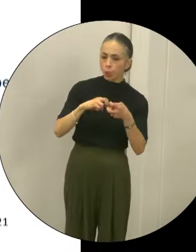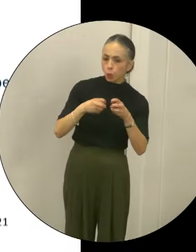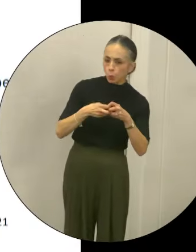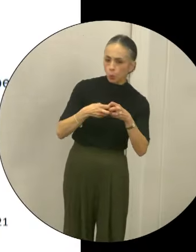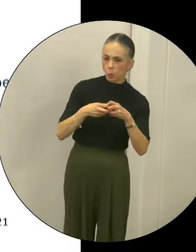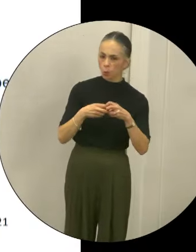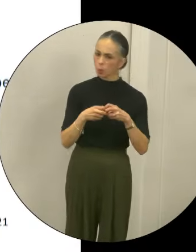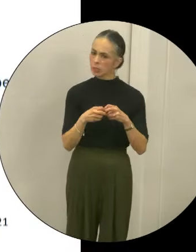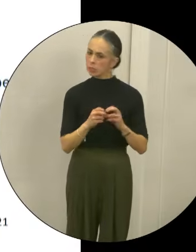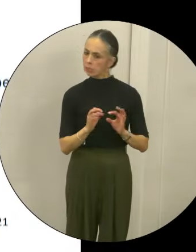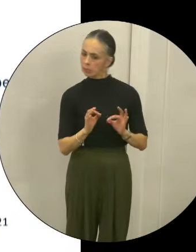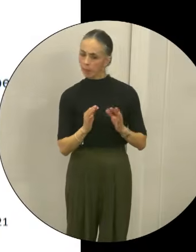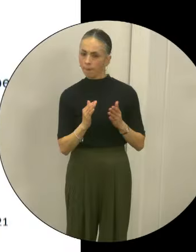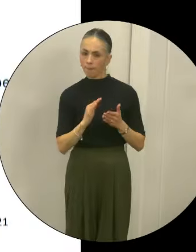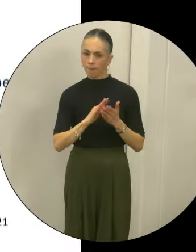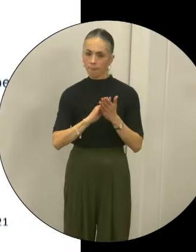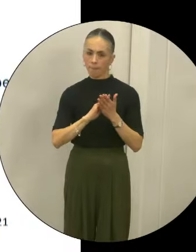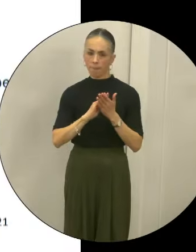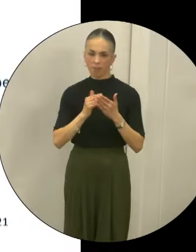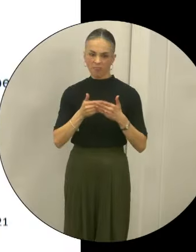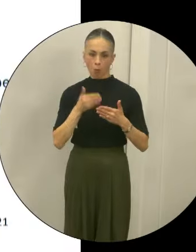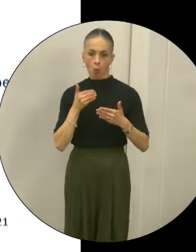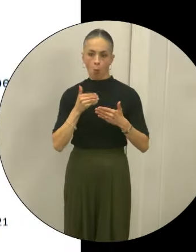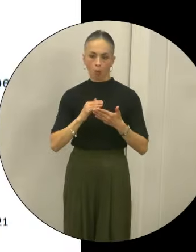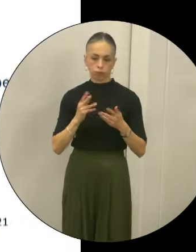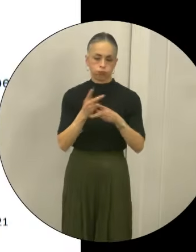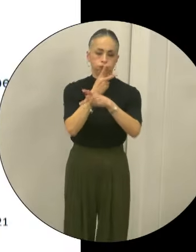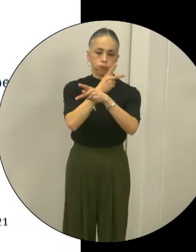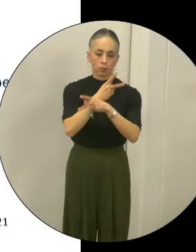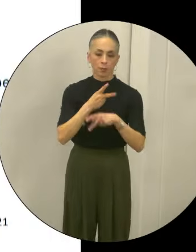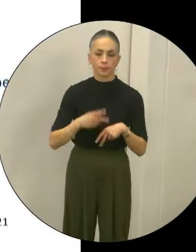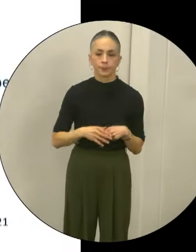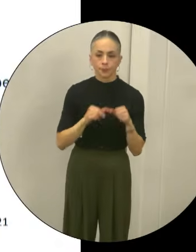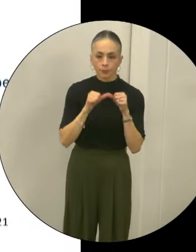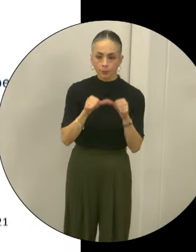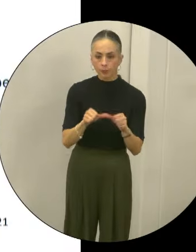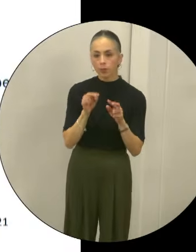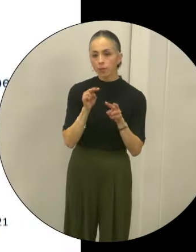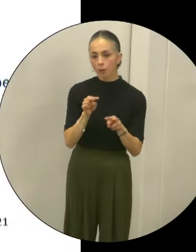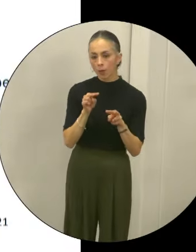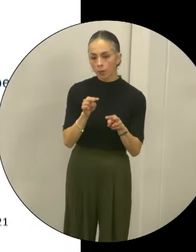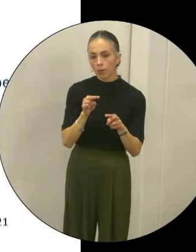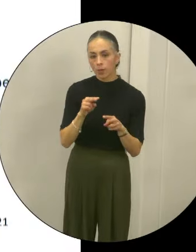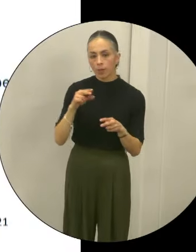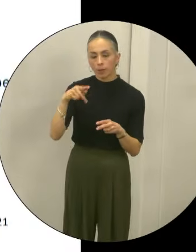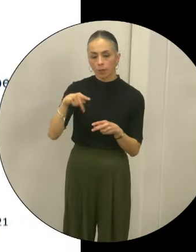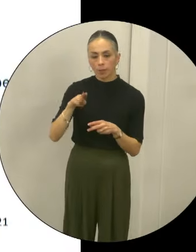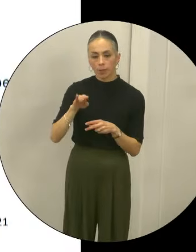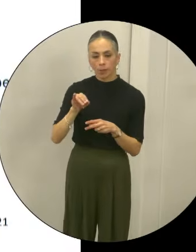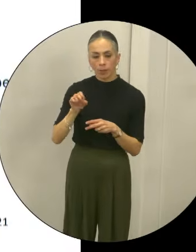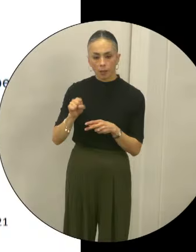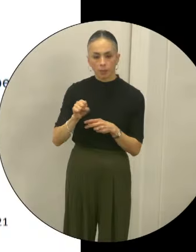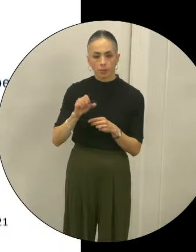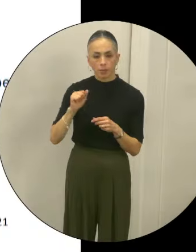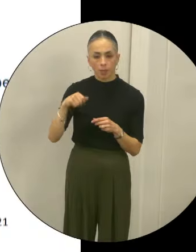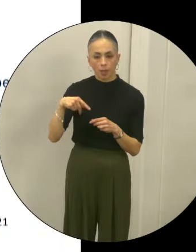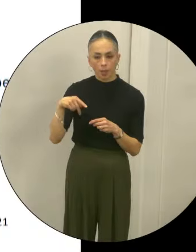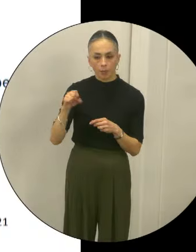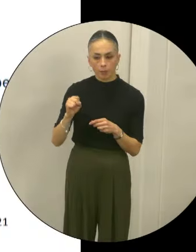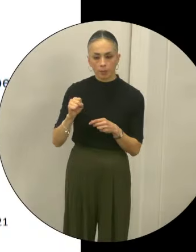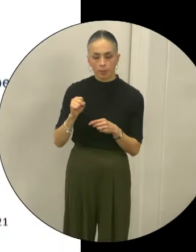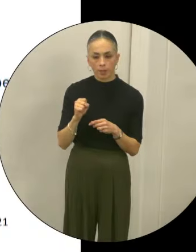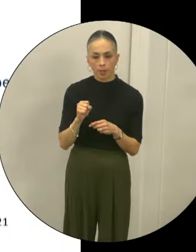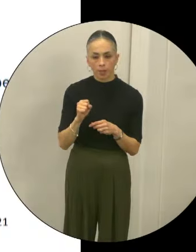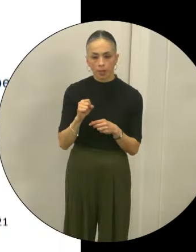into discipline incidents. Ongoing monitoring through PBIS apps and Focus Ed